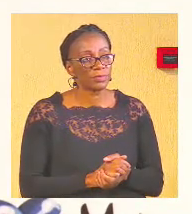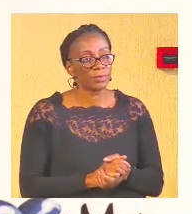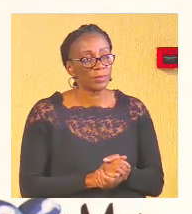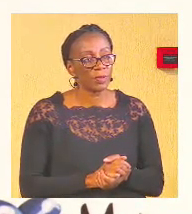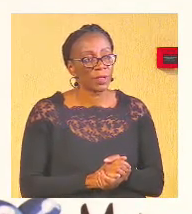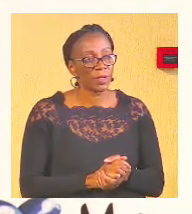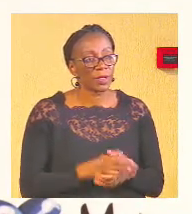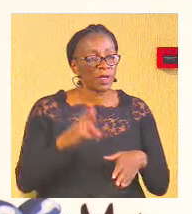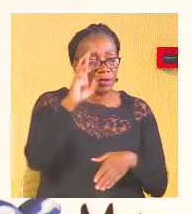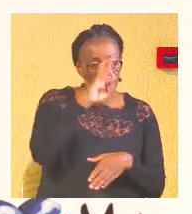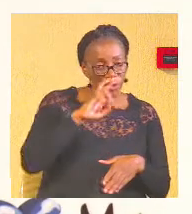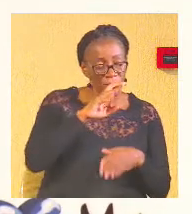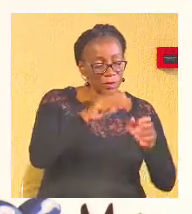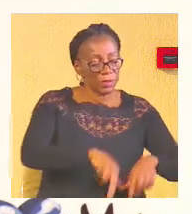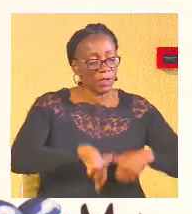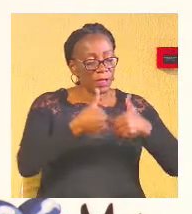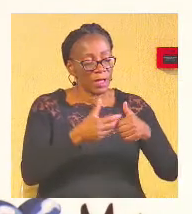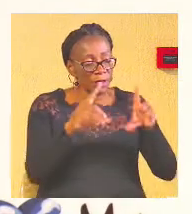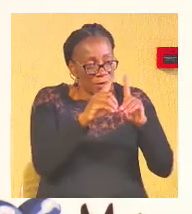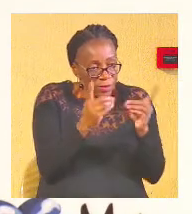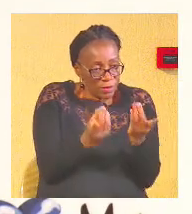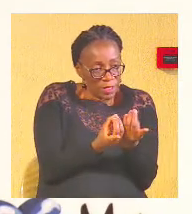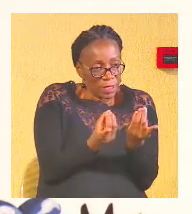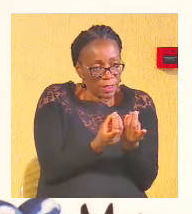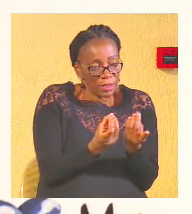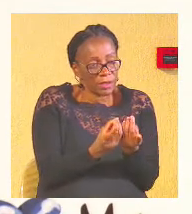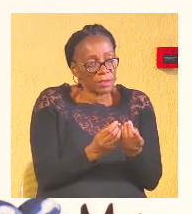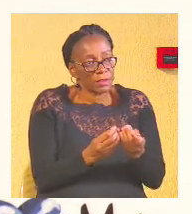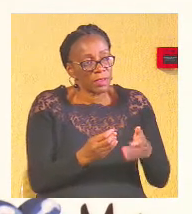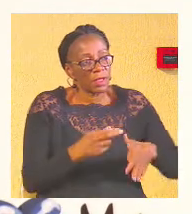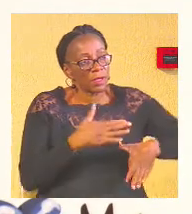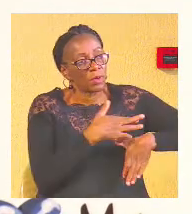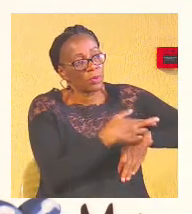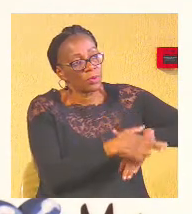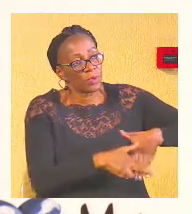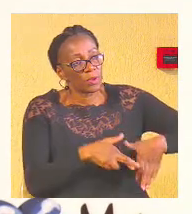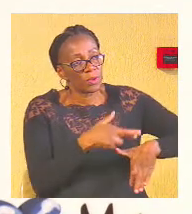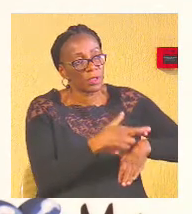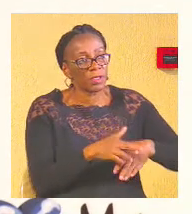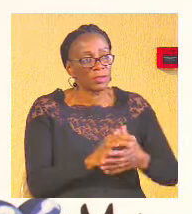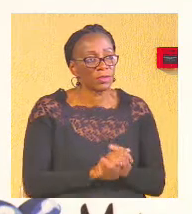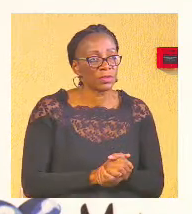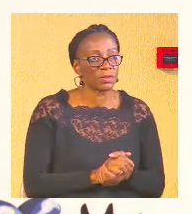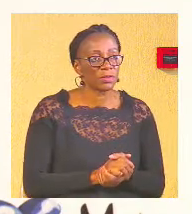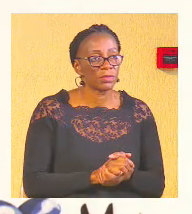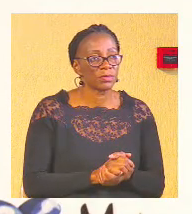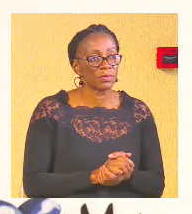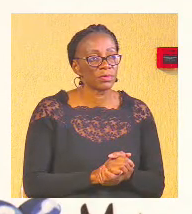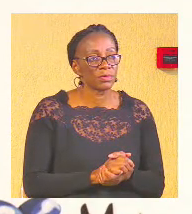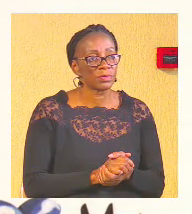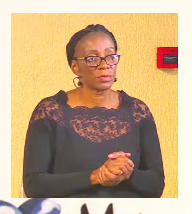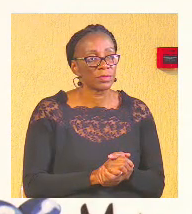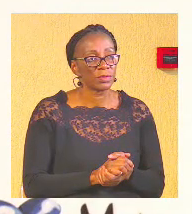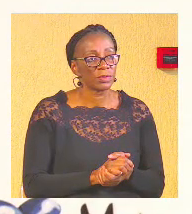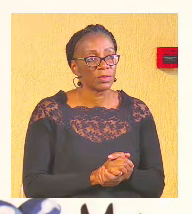have directorates of health in all the regions, are primed to combat